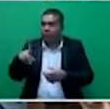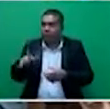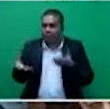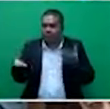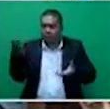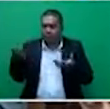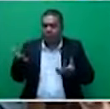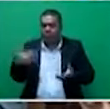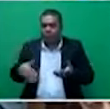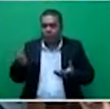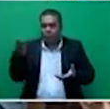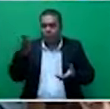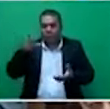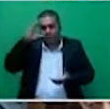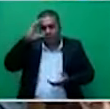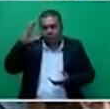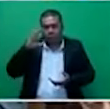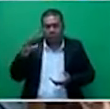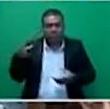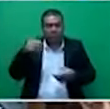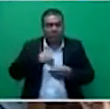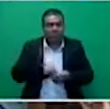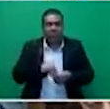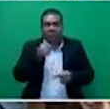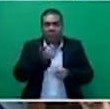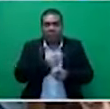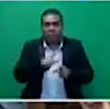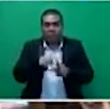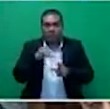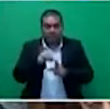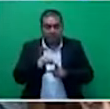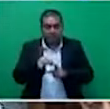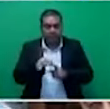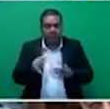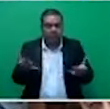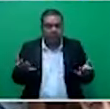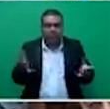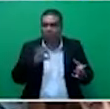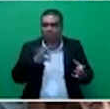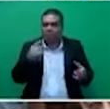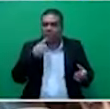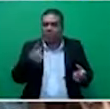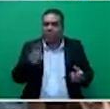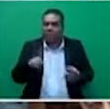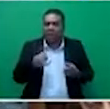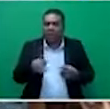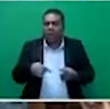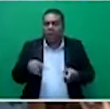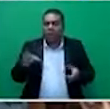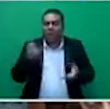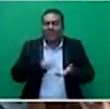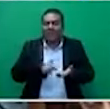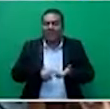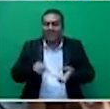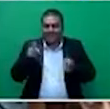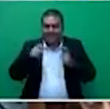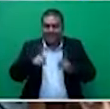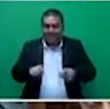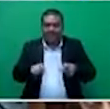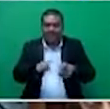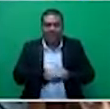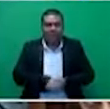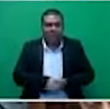levels across countries relative to their respective GDP levels. But again, it does not say much about debt sustainability. Mr.